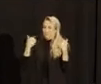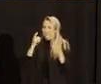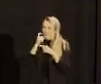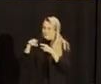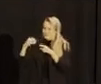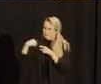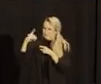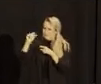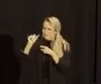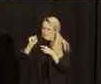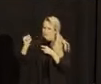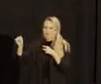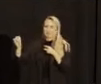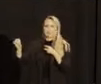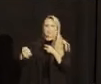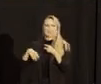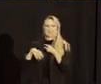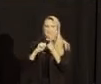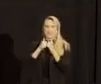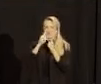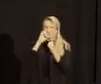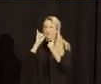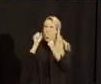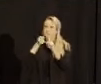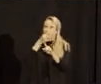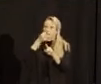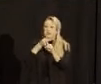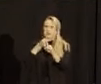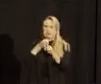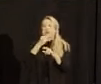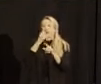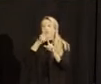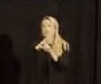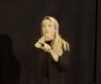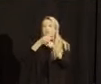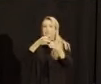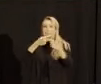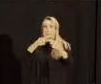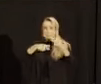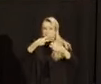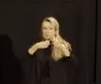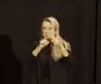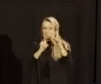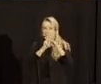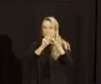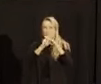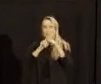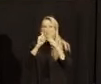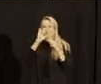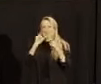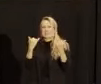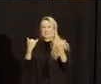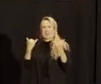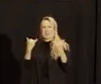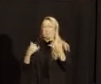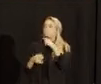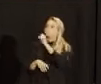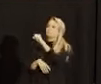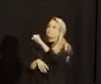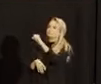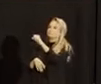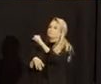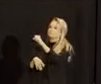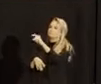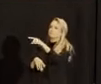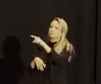tell us a bit about how it has impacted issues that you work on as well. Yeah, thank you for that question.